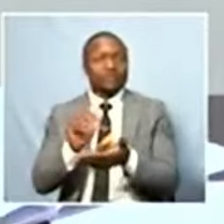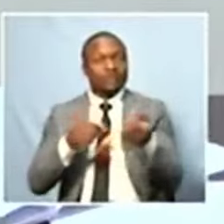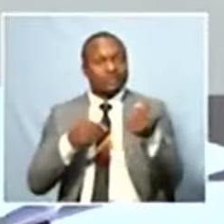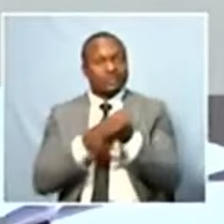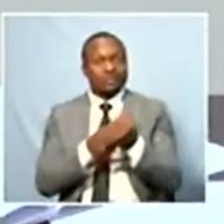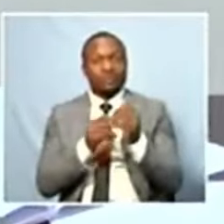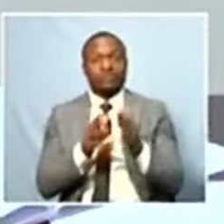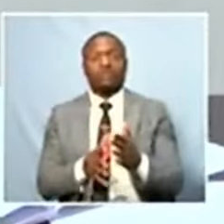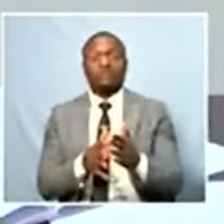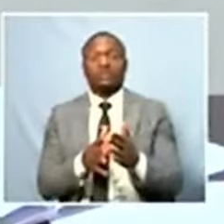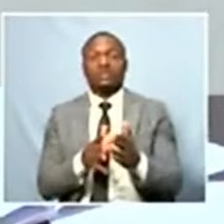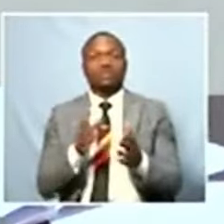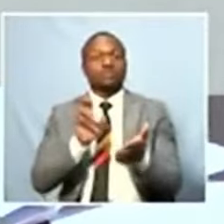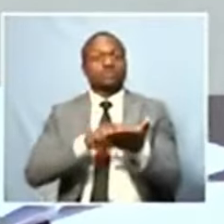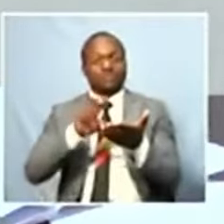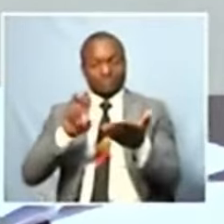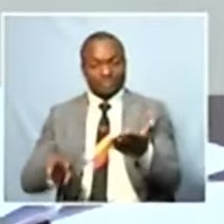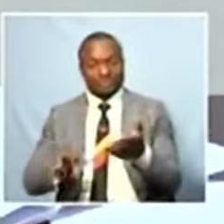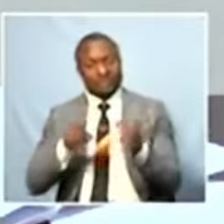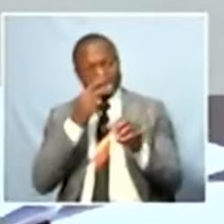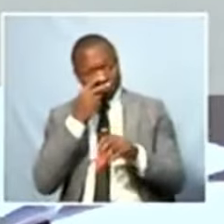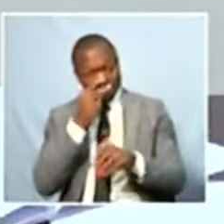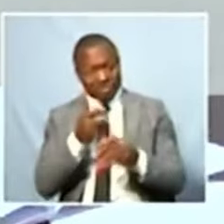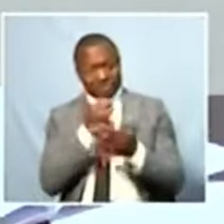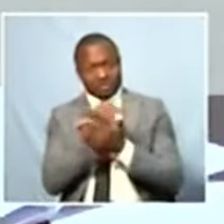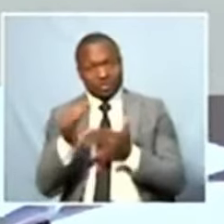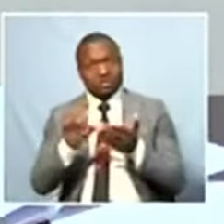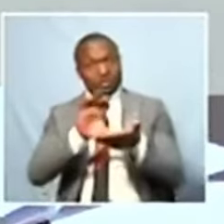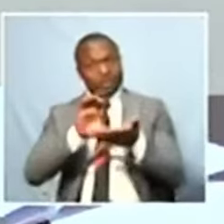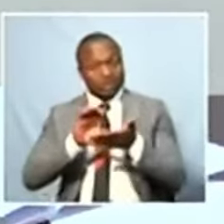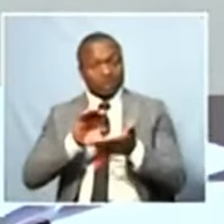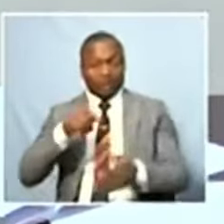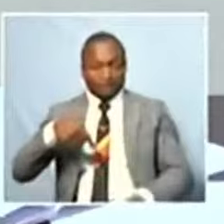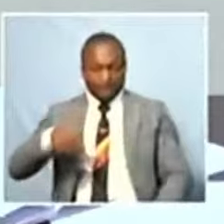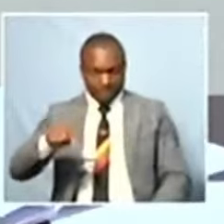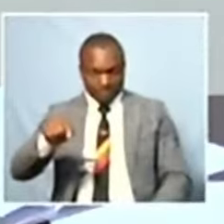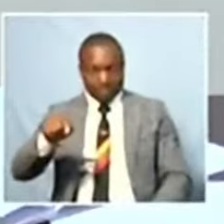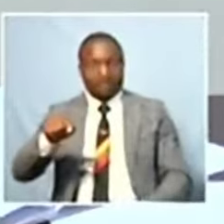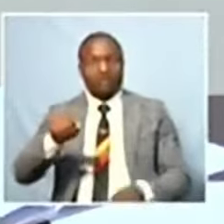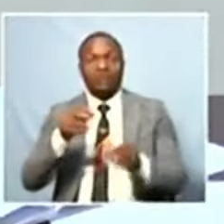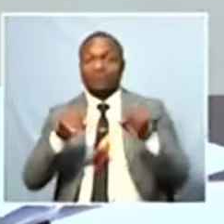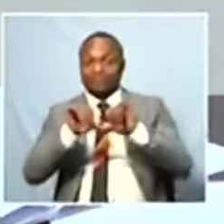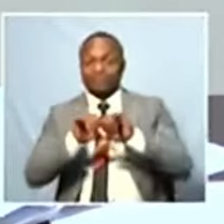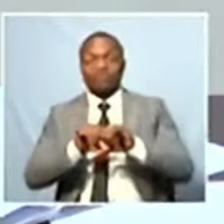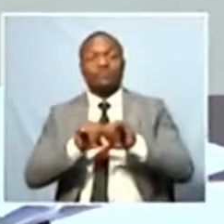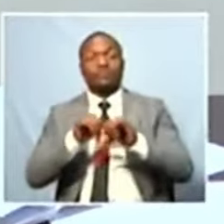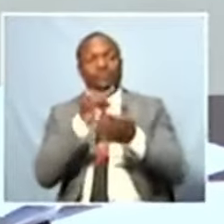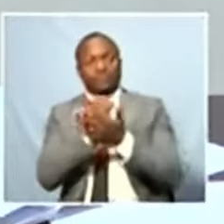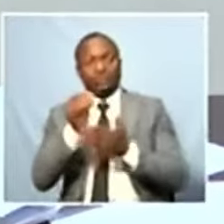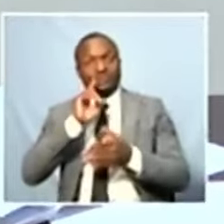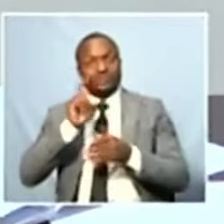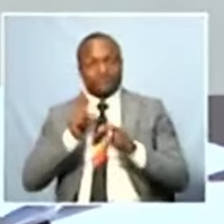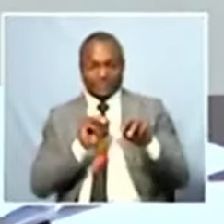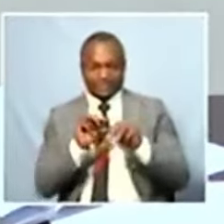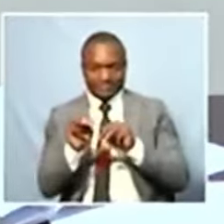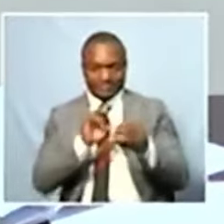back. We can see that the issues of debt sustainability is a topical issue. We need to manage this debt. So the only